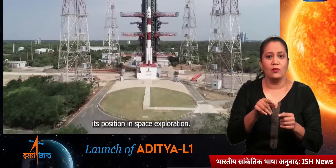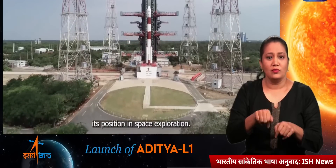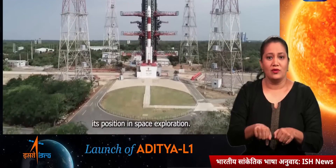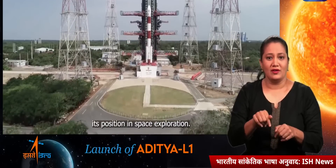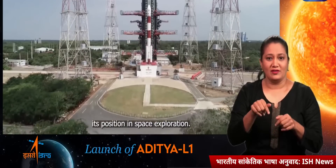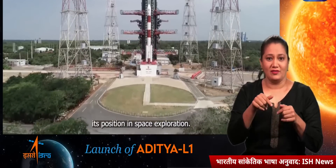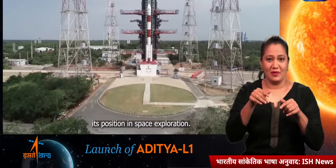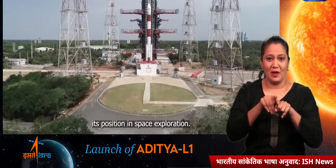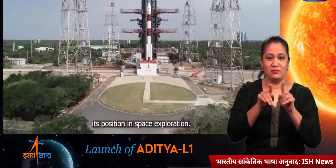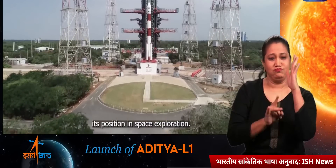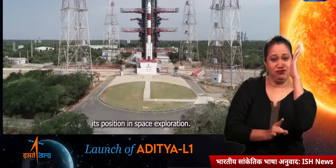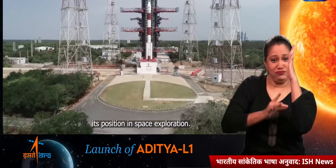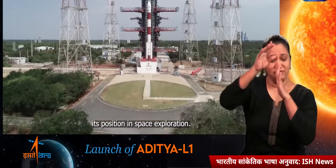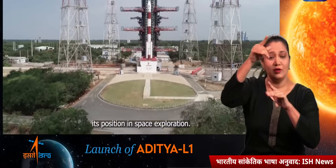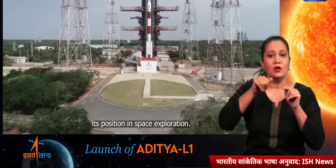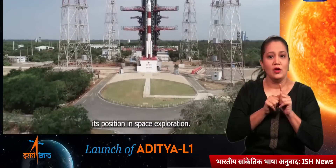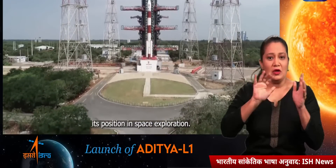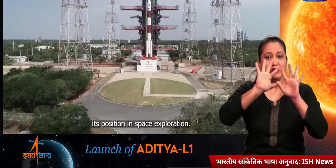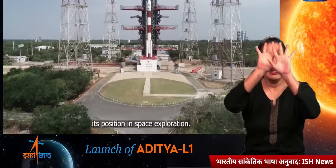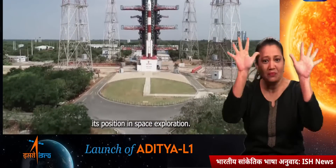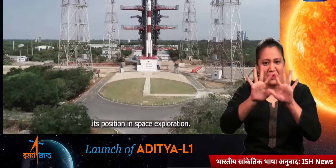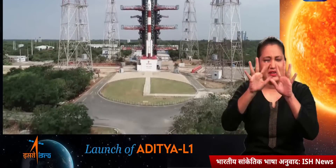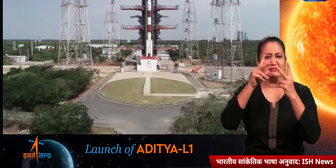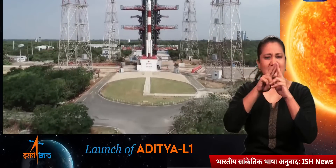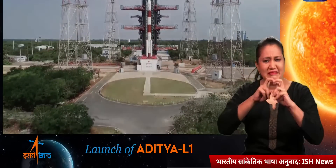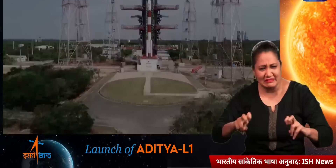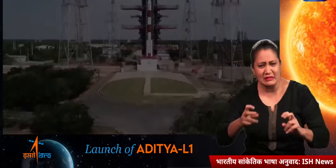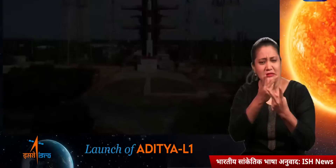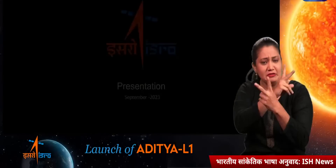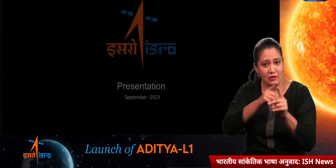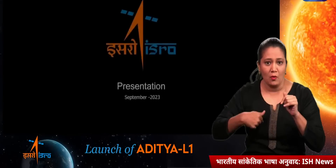demonstrate its position in space exploration.